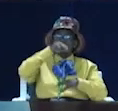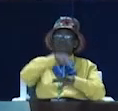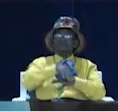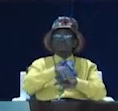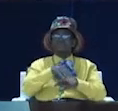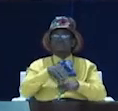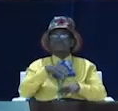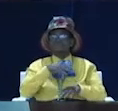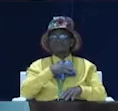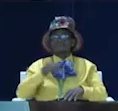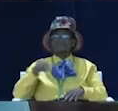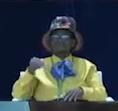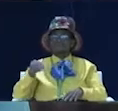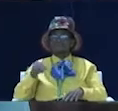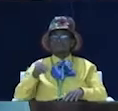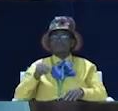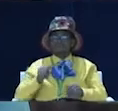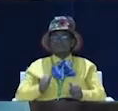and promote me